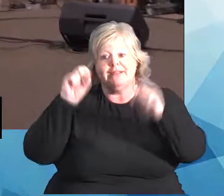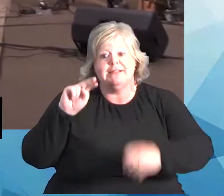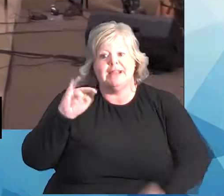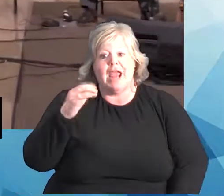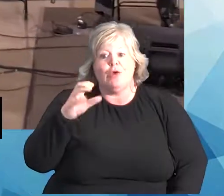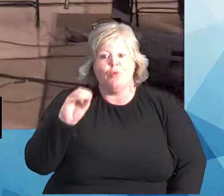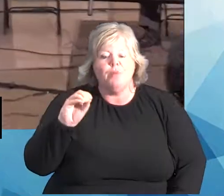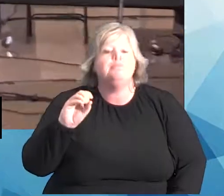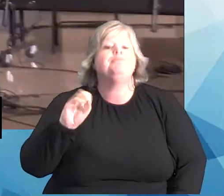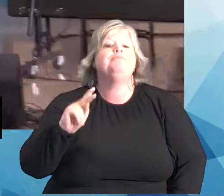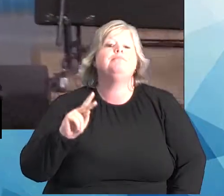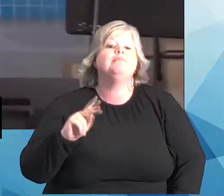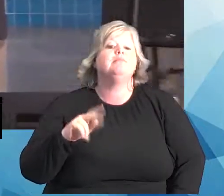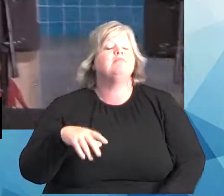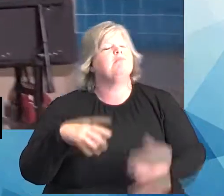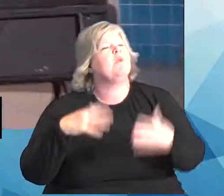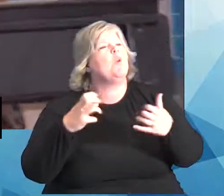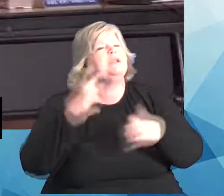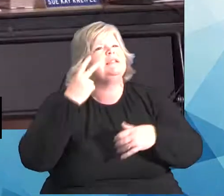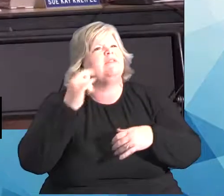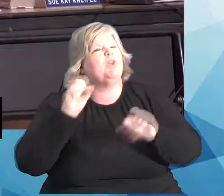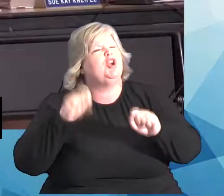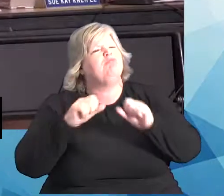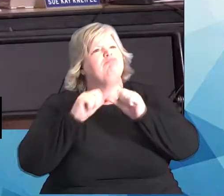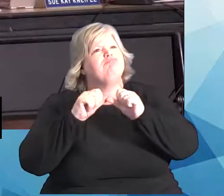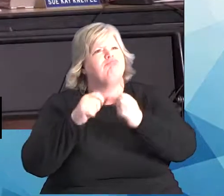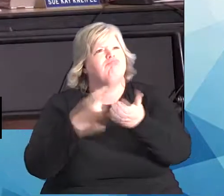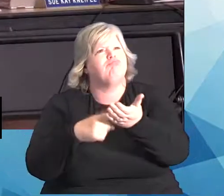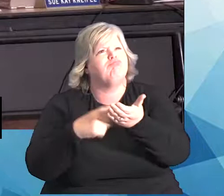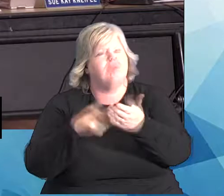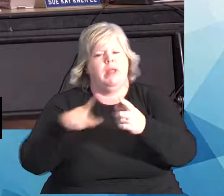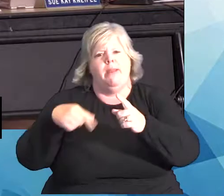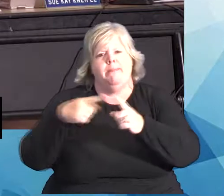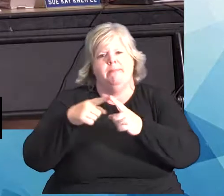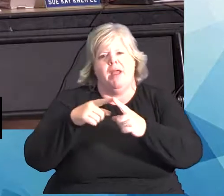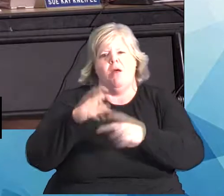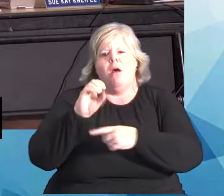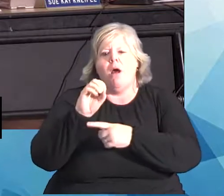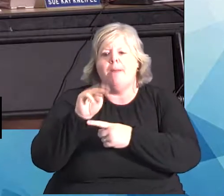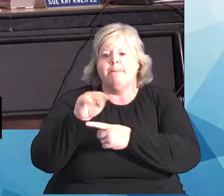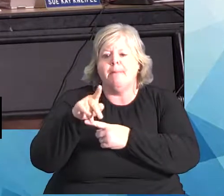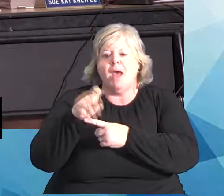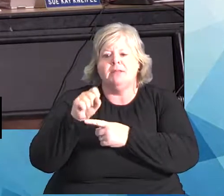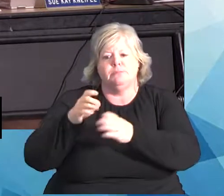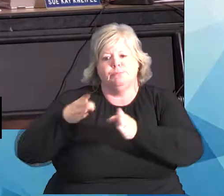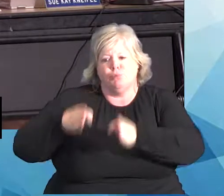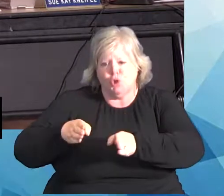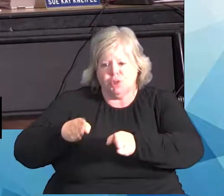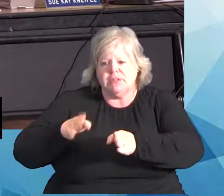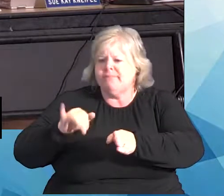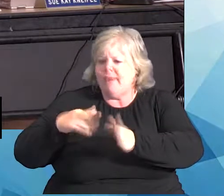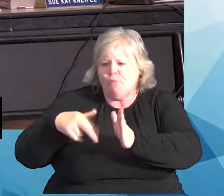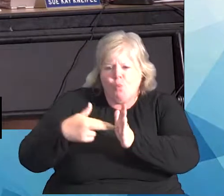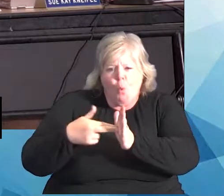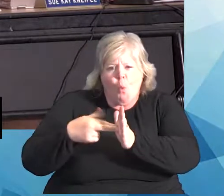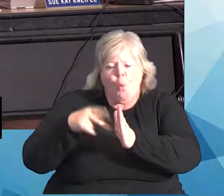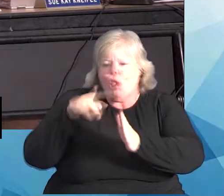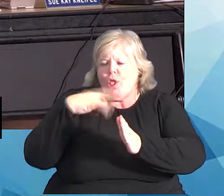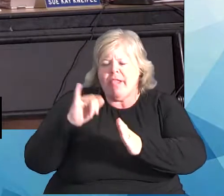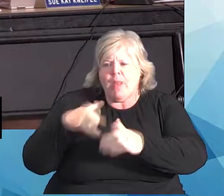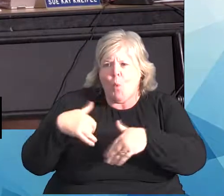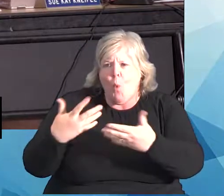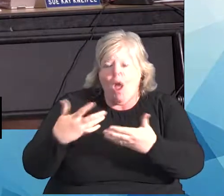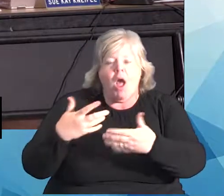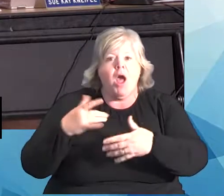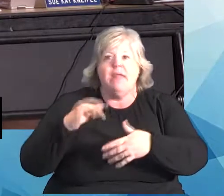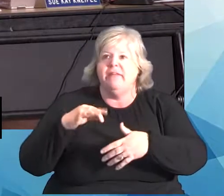I would like to see if we could continue the conversation about the ombudsperson and that role and what that looks like, whether we need to